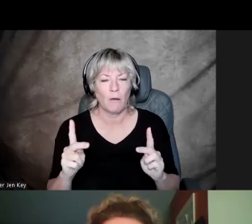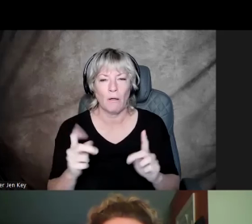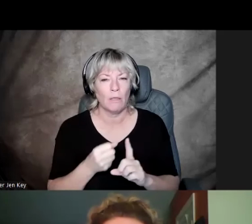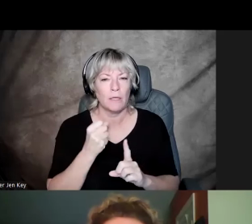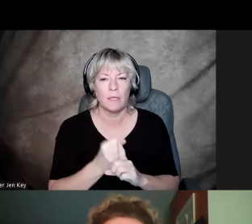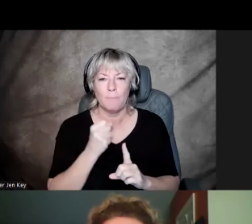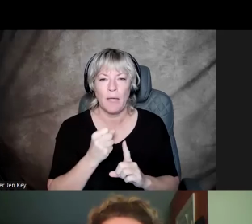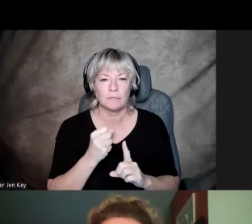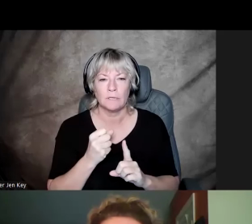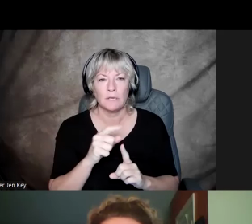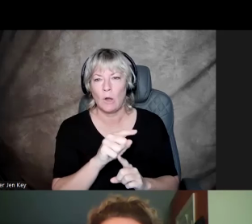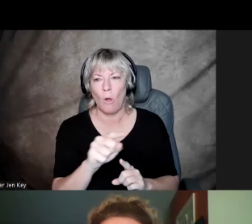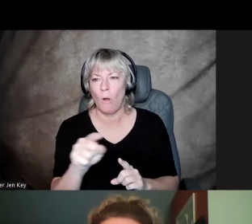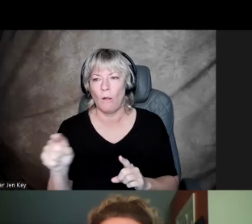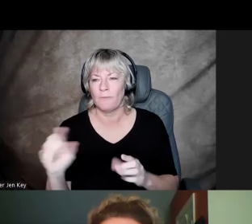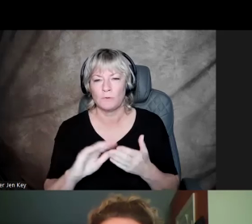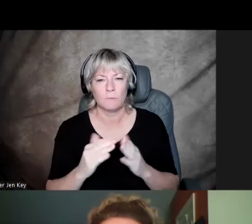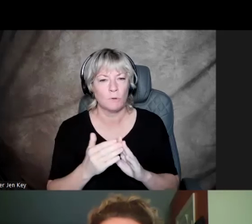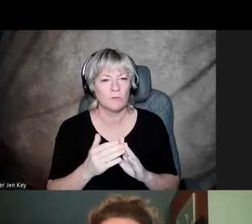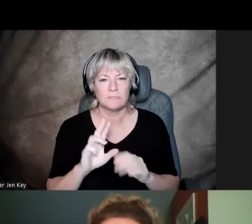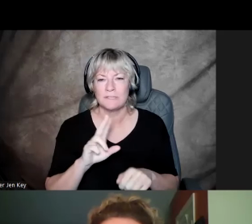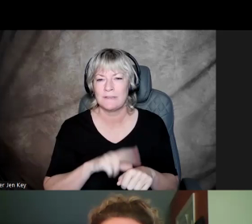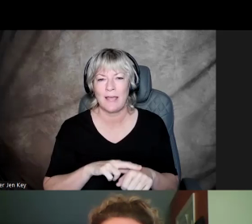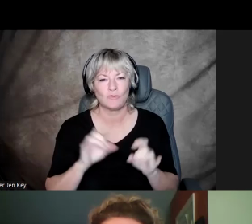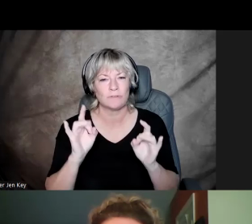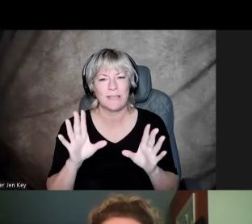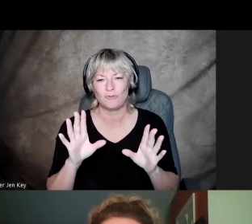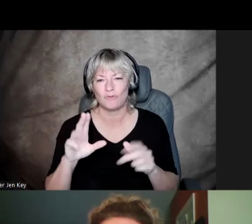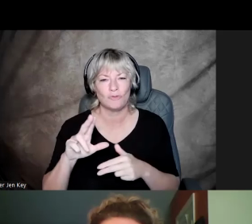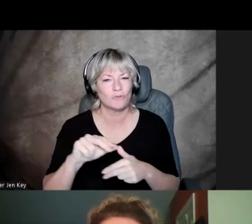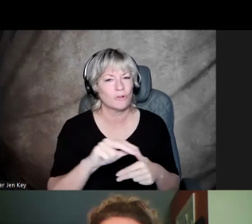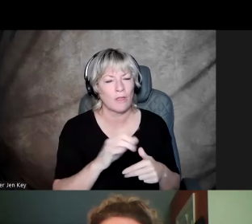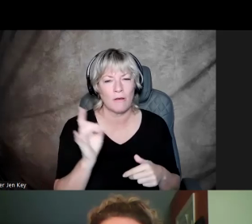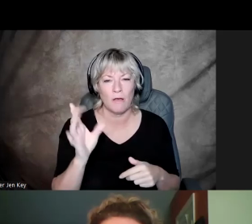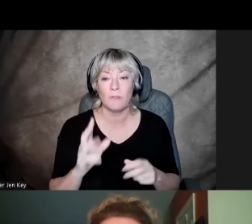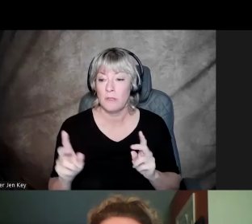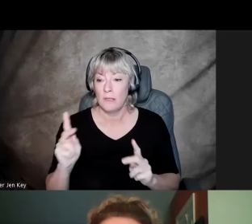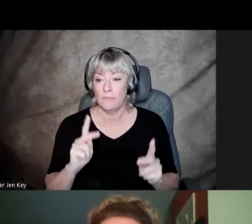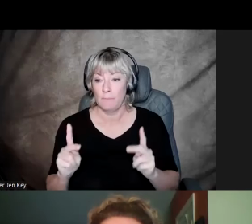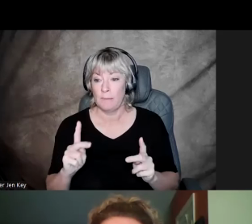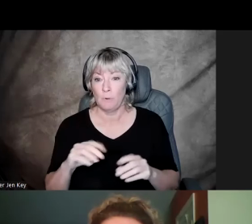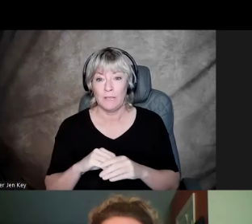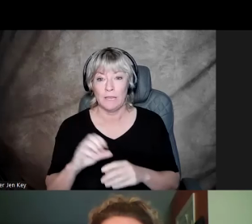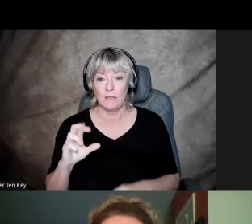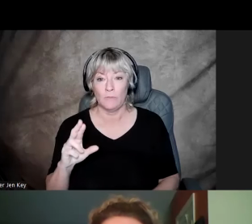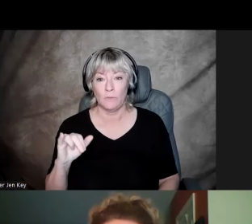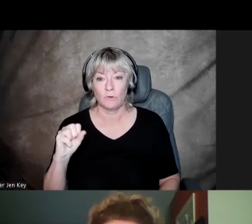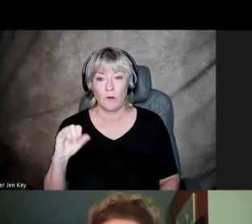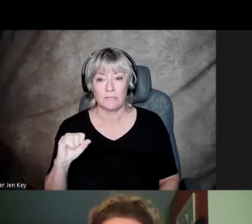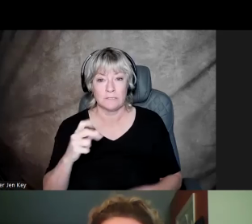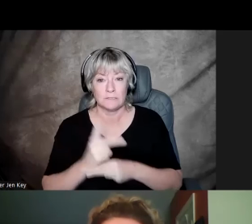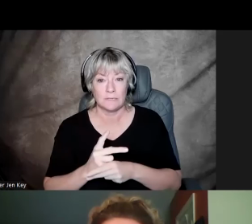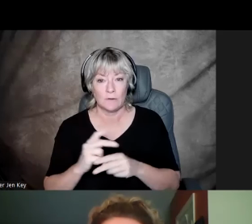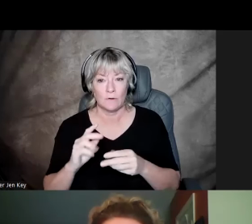devastated communities by this natural disaster. And, certainly even the folks in our crisis care community, that's one of